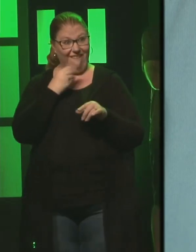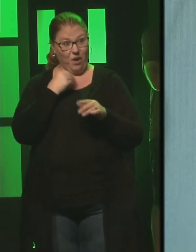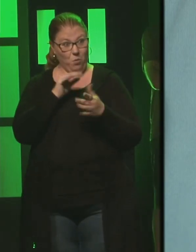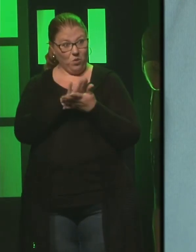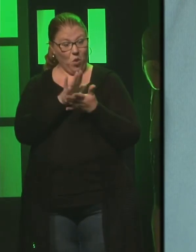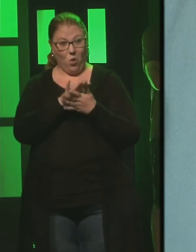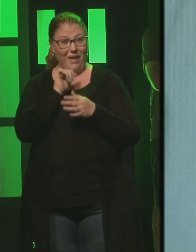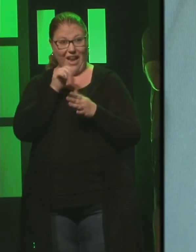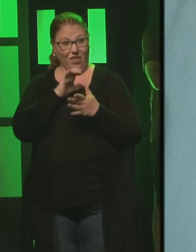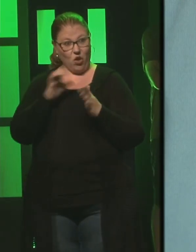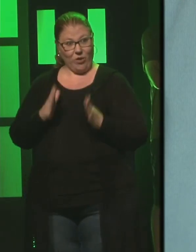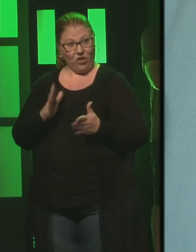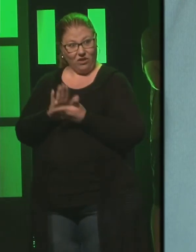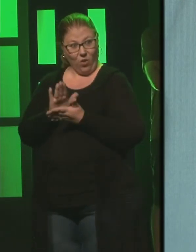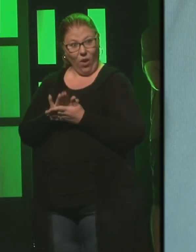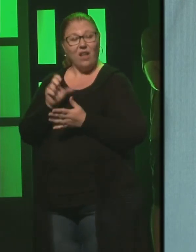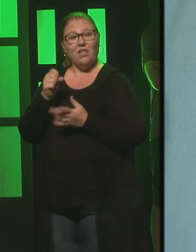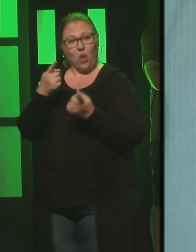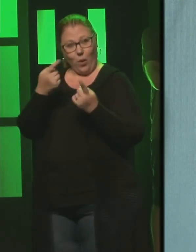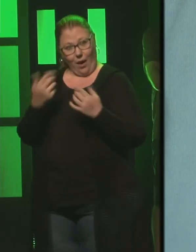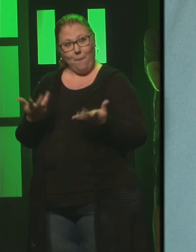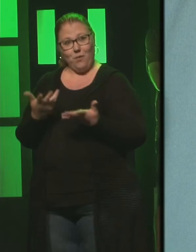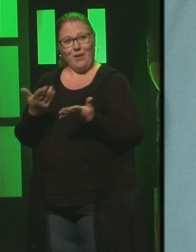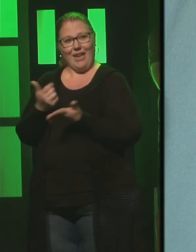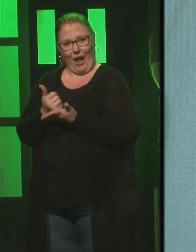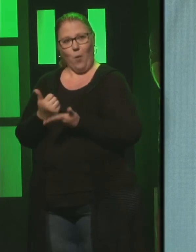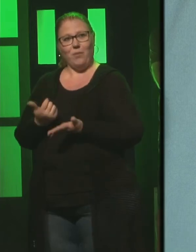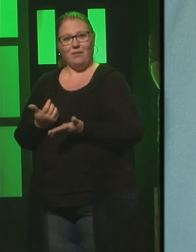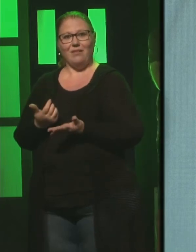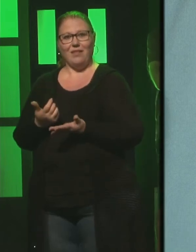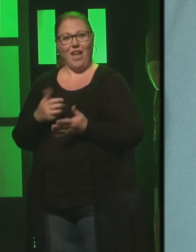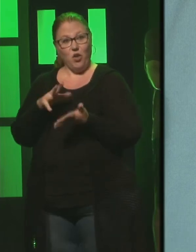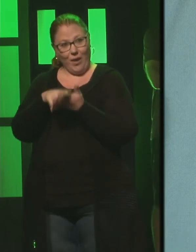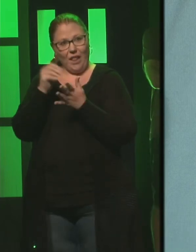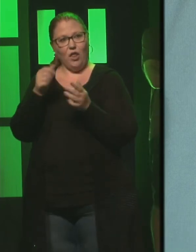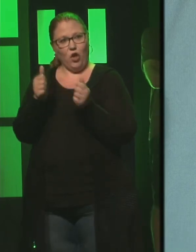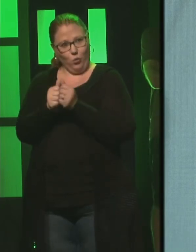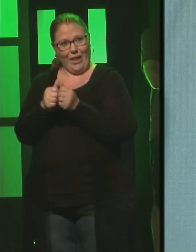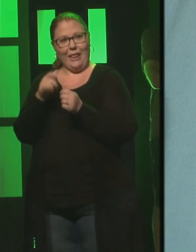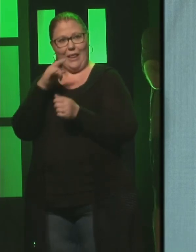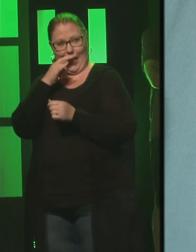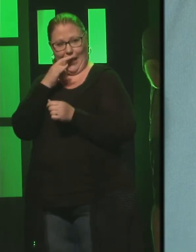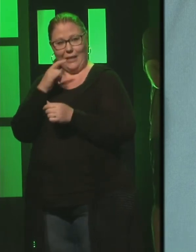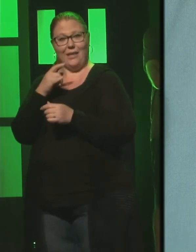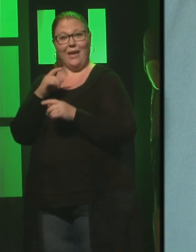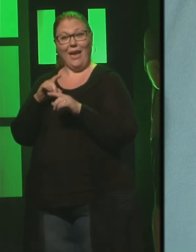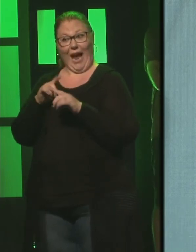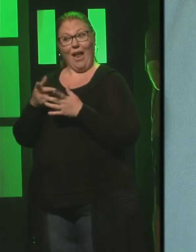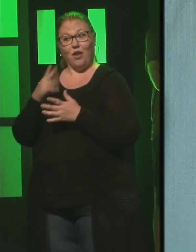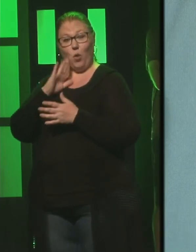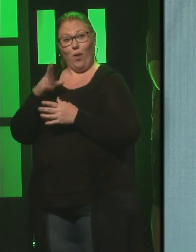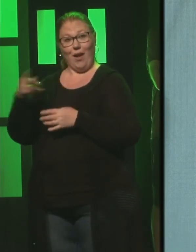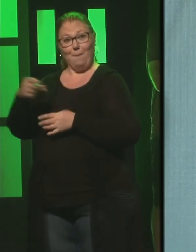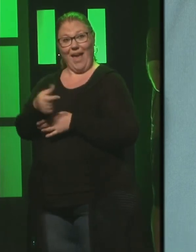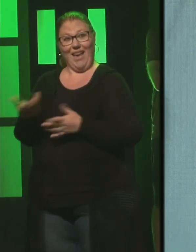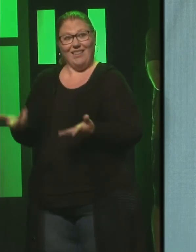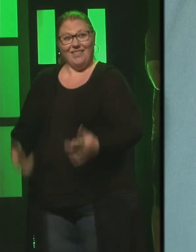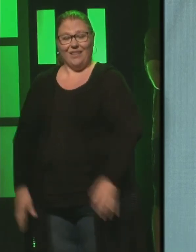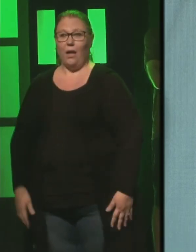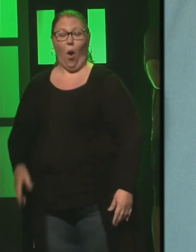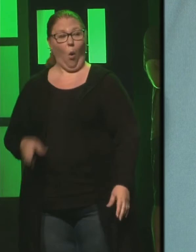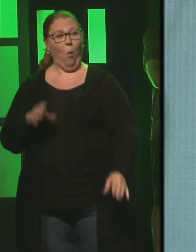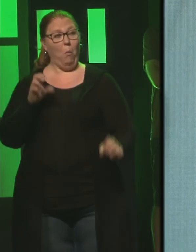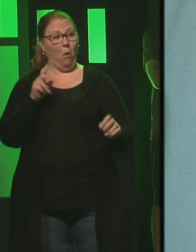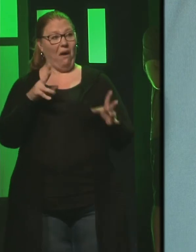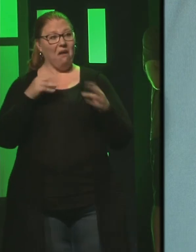school. So why don't you come out with me on Sundays and help? Then you can learn right along with the kids, and besides, we get paid." I said,